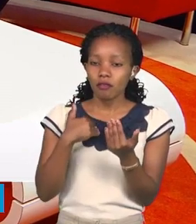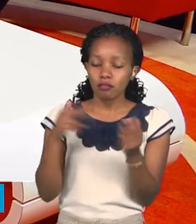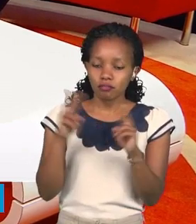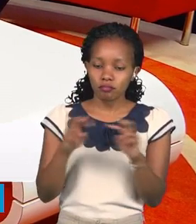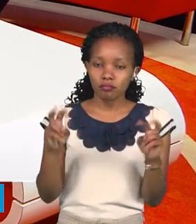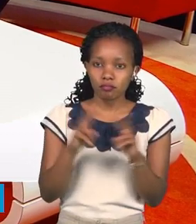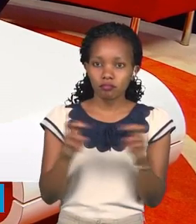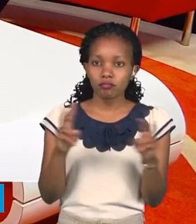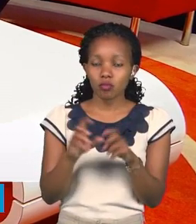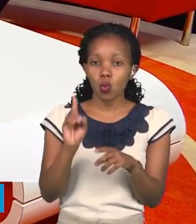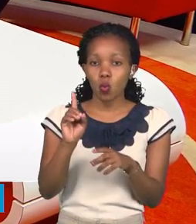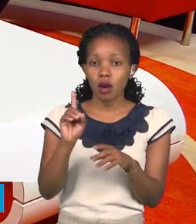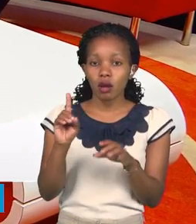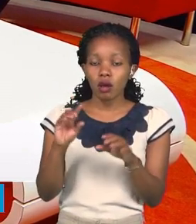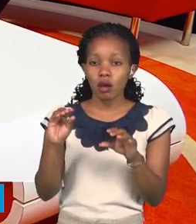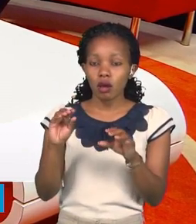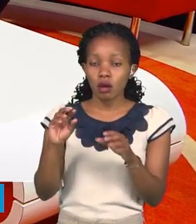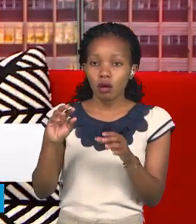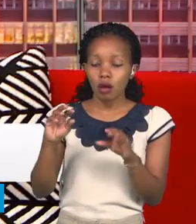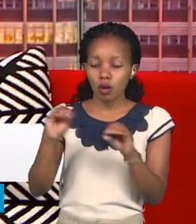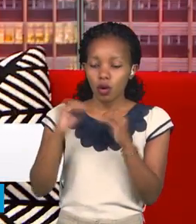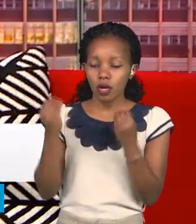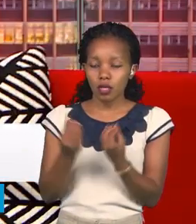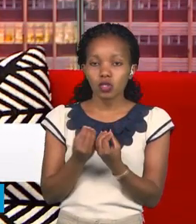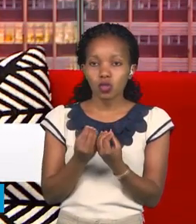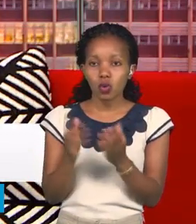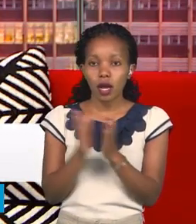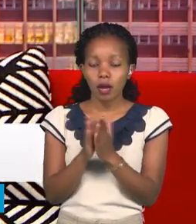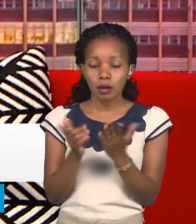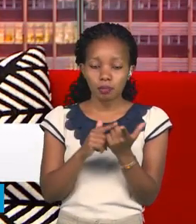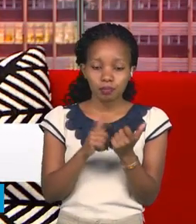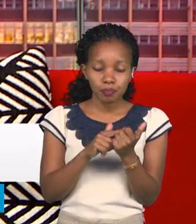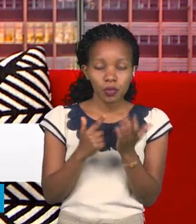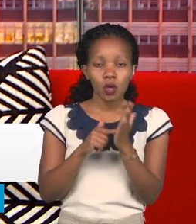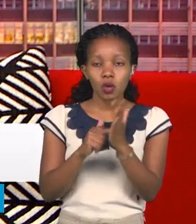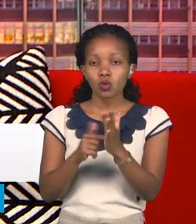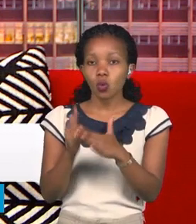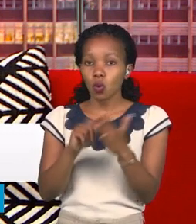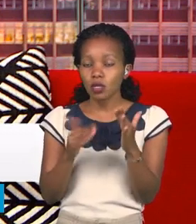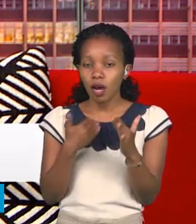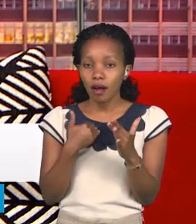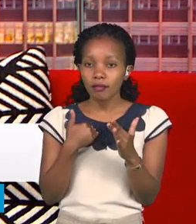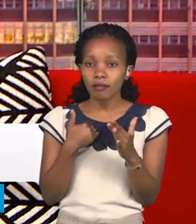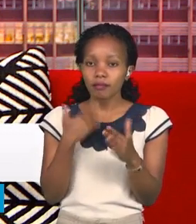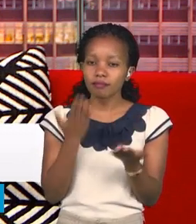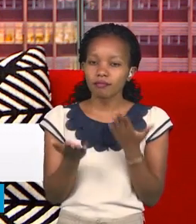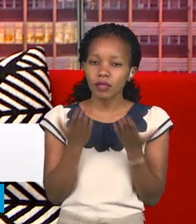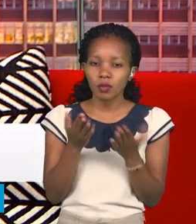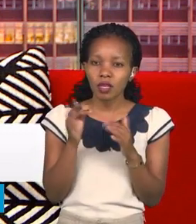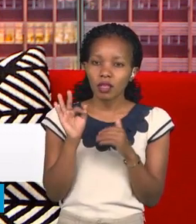by Grand Review, and the statistics says that it's about